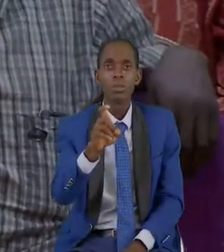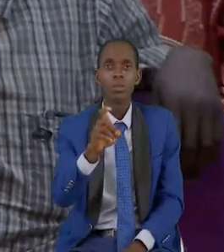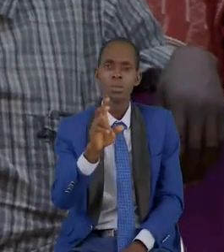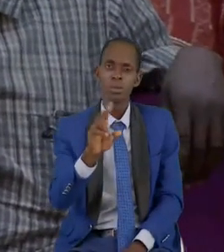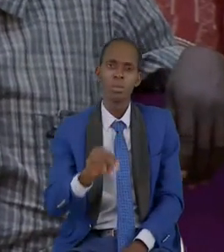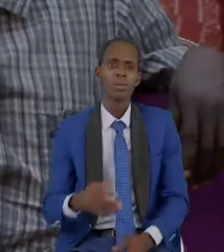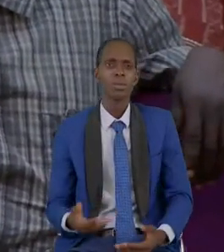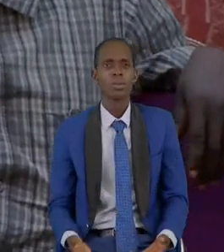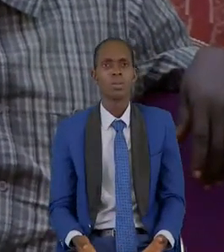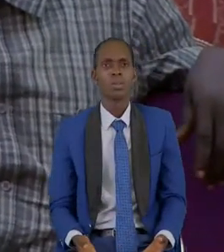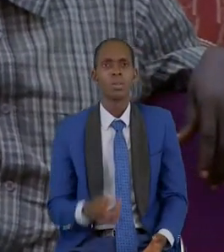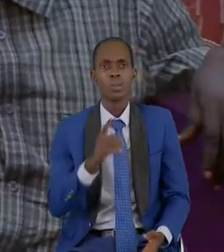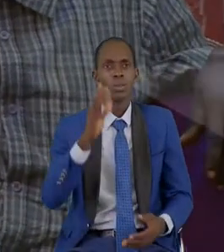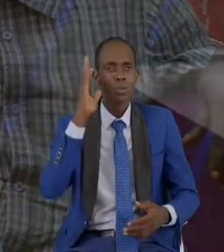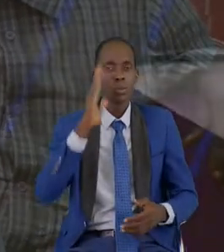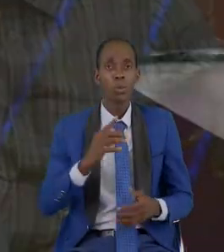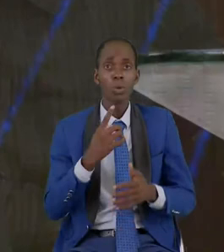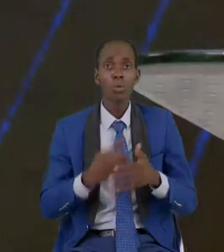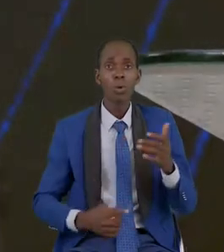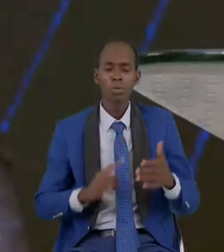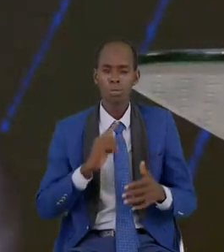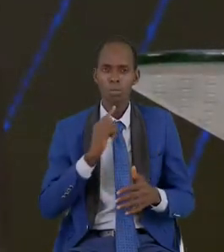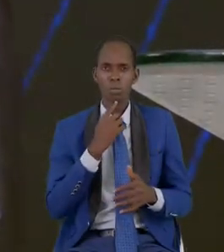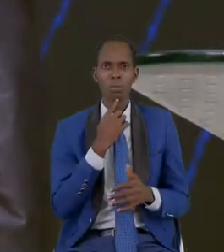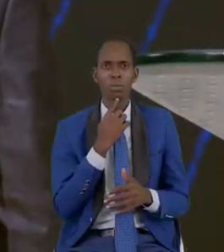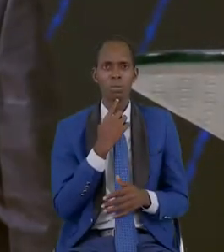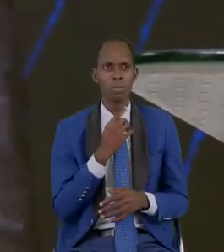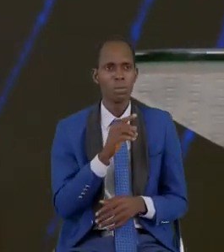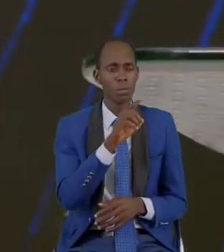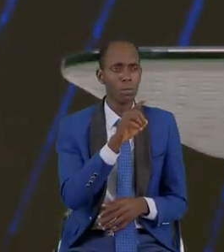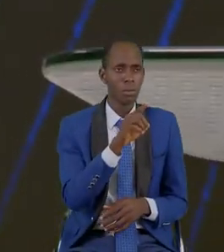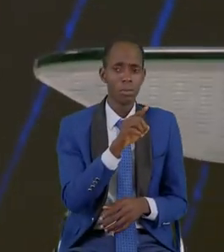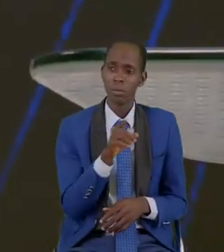You're honestly content for it. You say, this one.